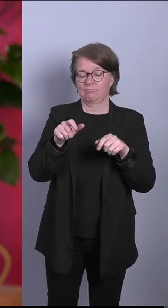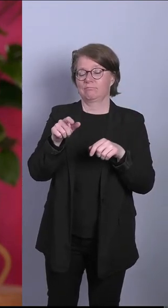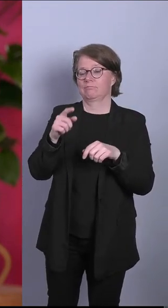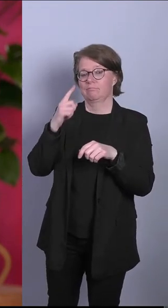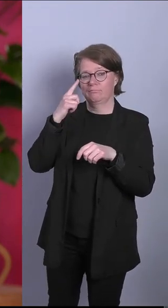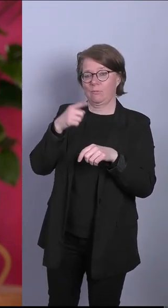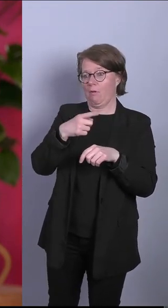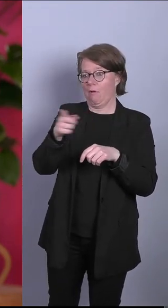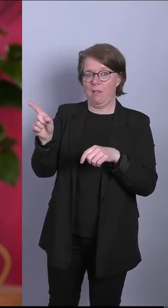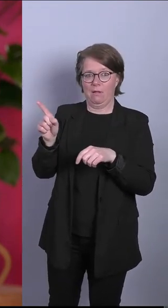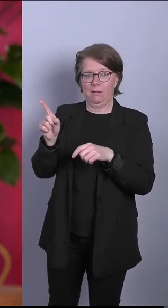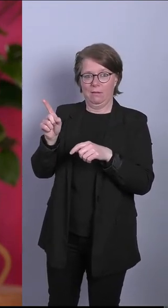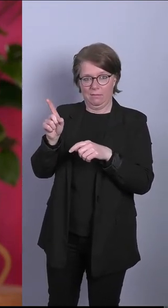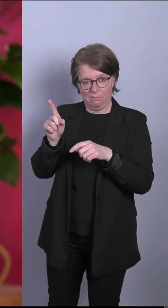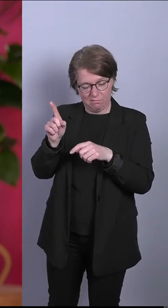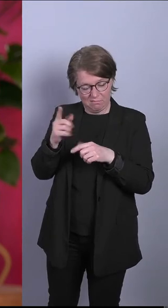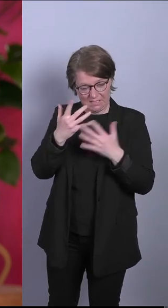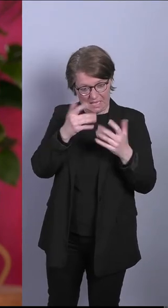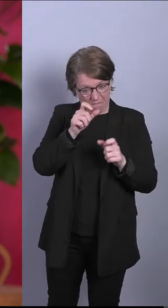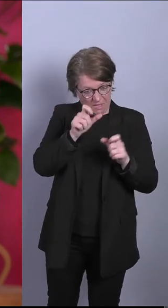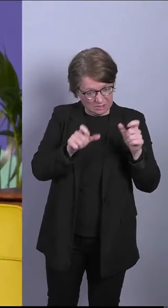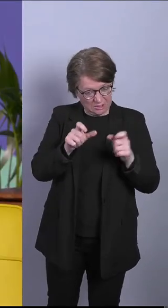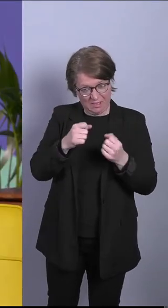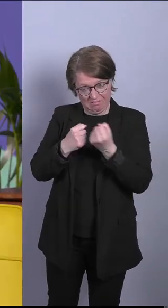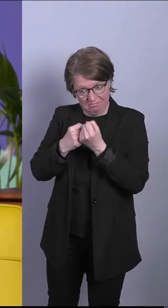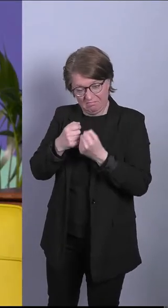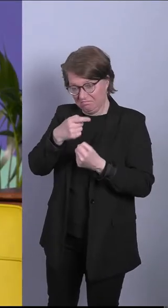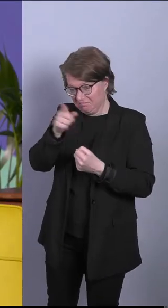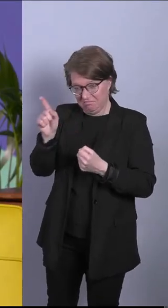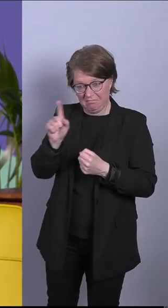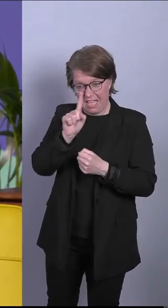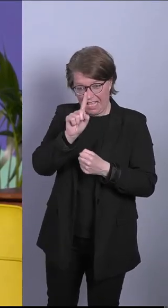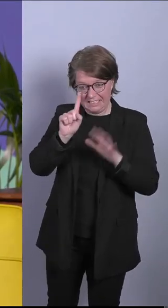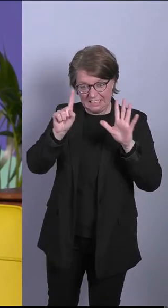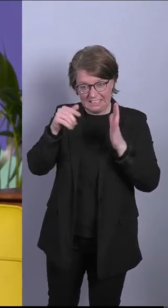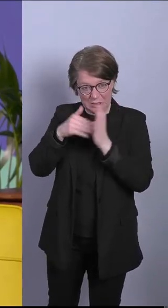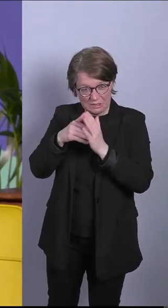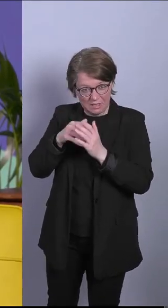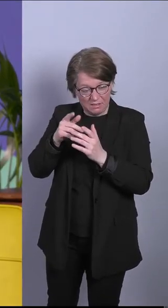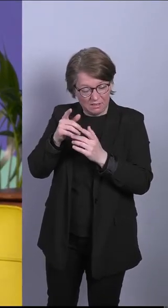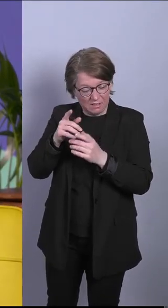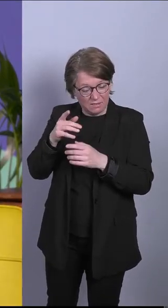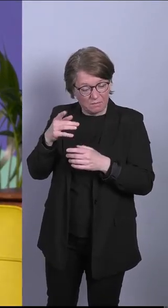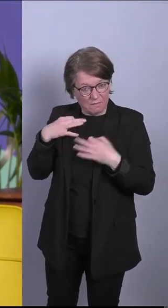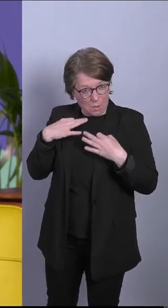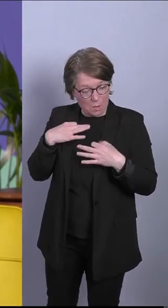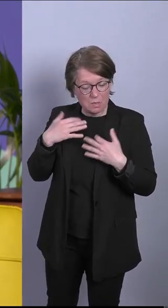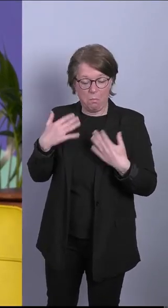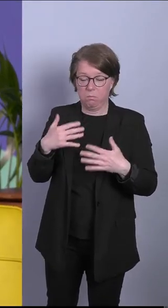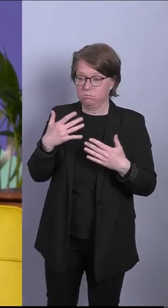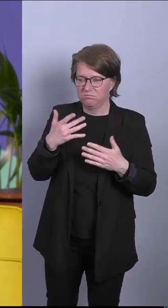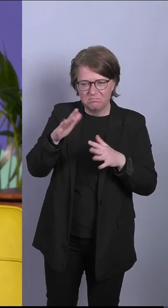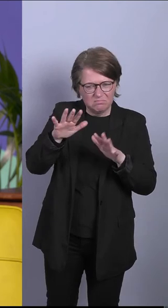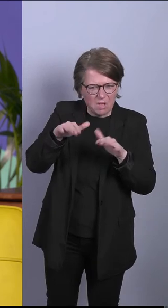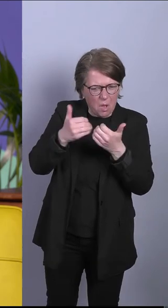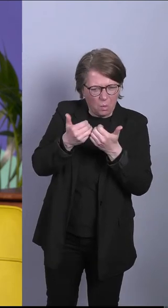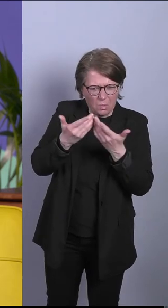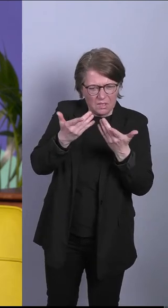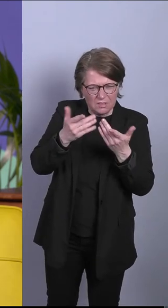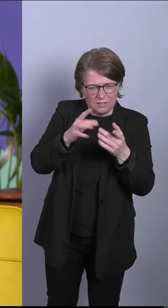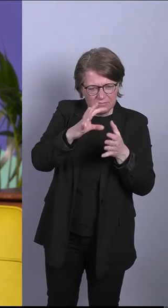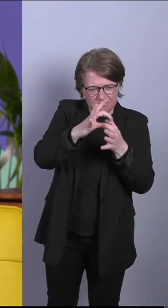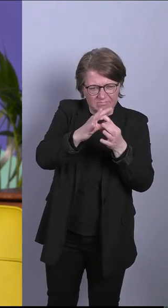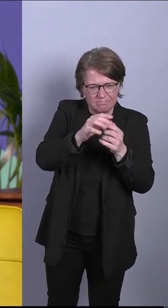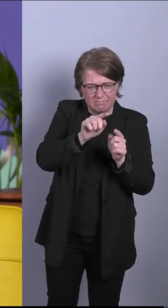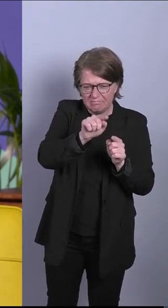to each and every volunteer? Oh, that's, I mean, it's possible. The